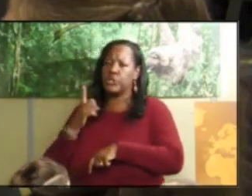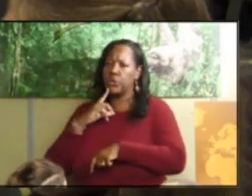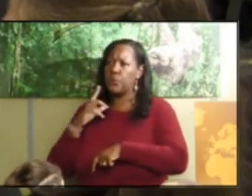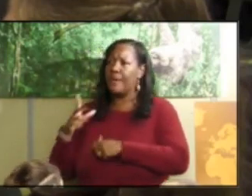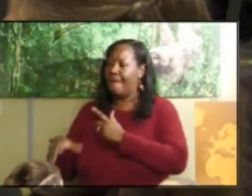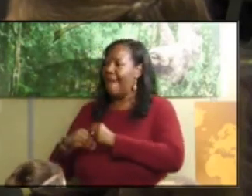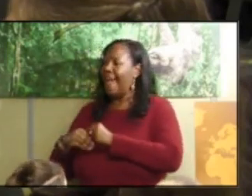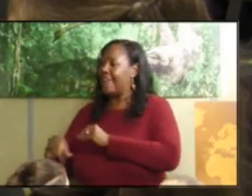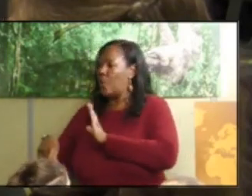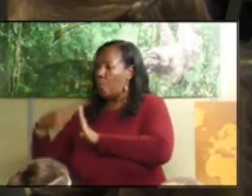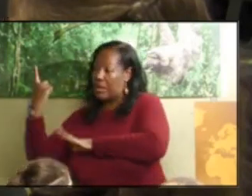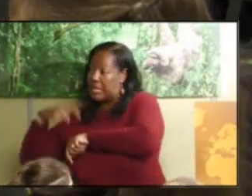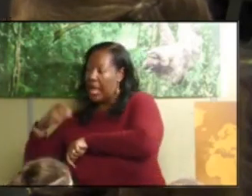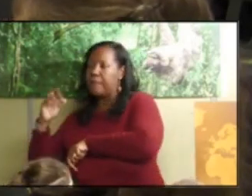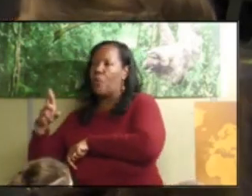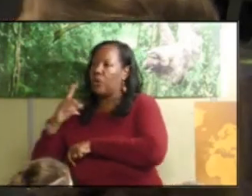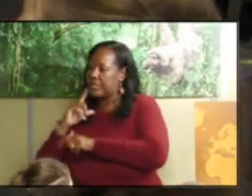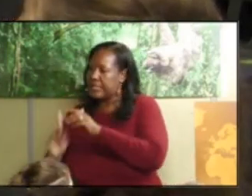multiple kind of methods?